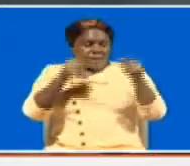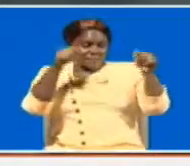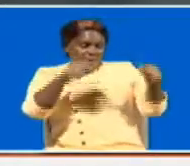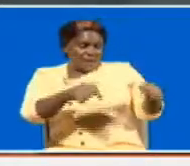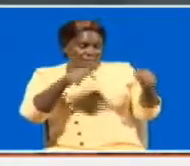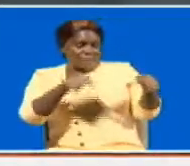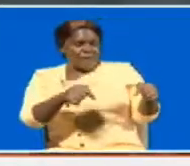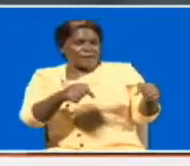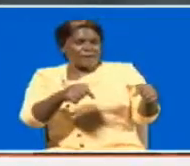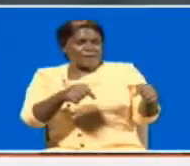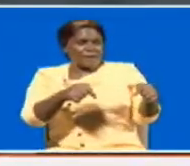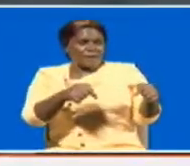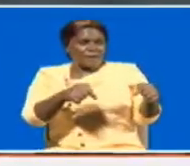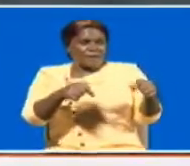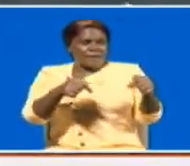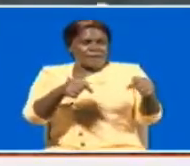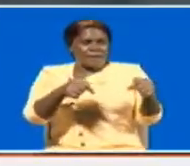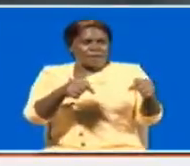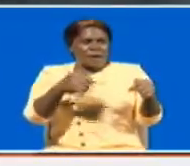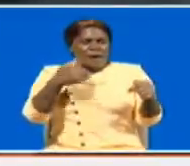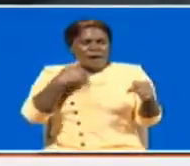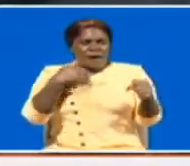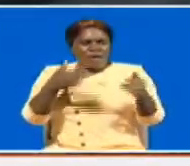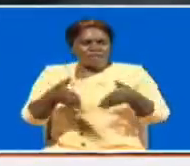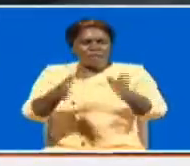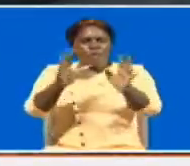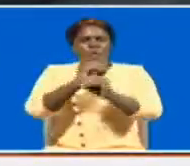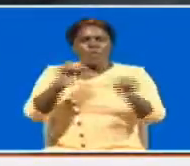hapa kwetu kipiko gazega ni mto.